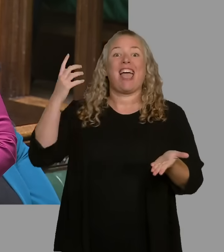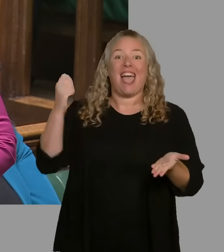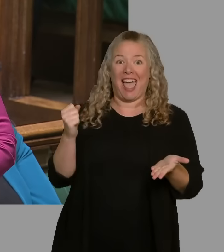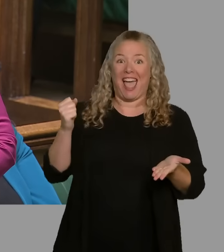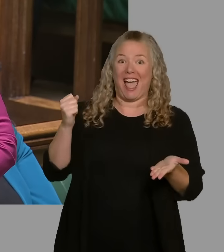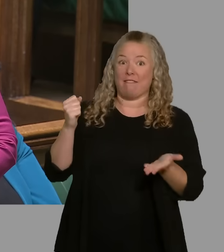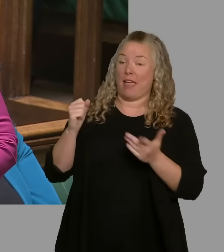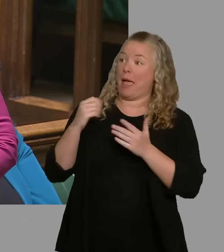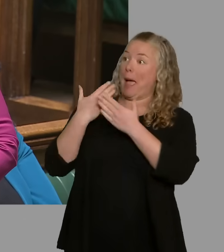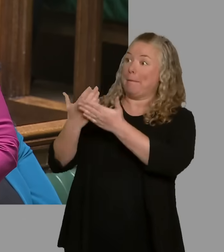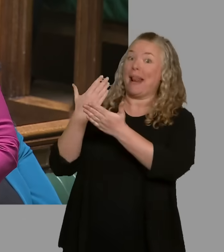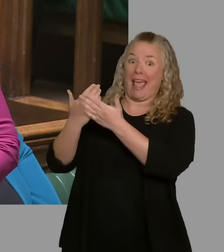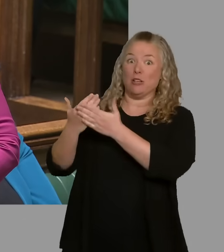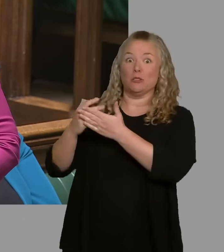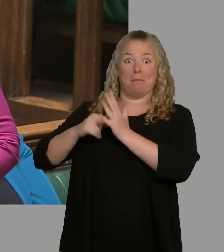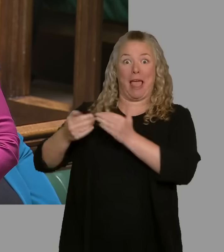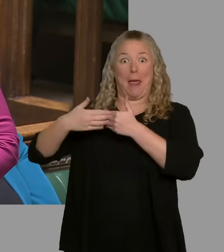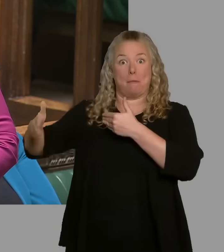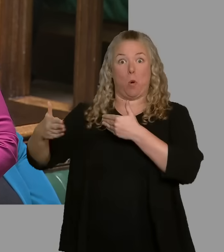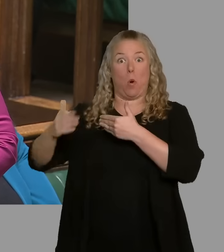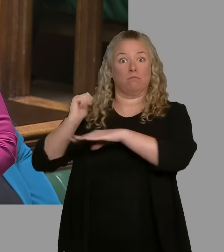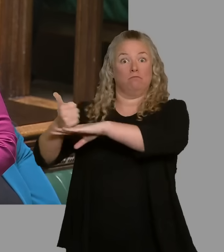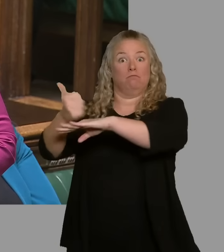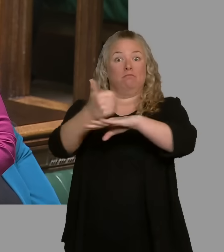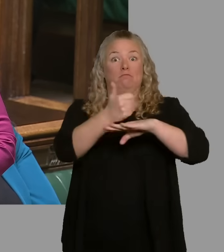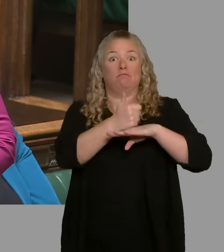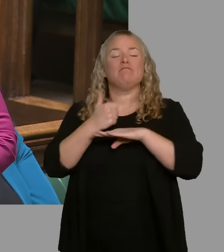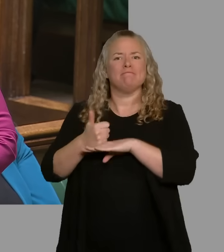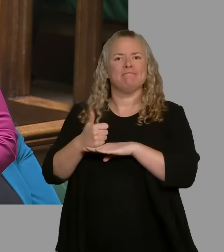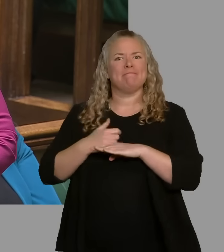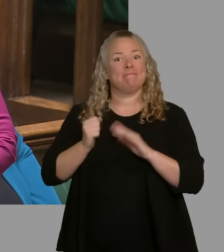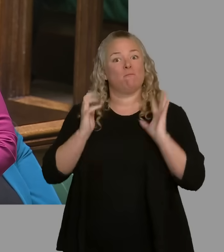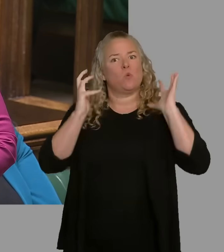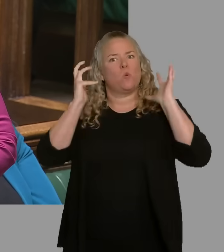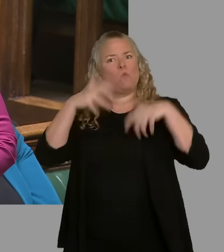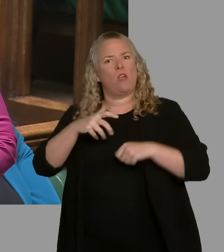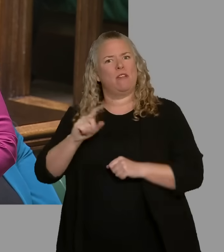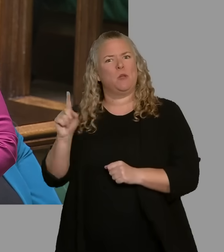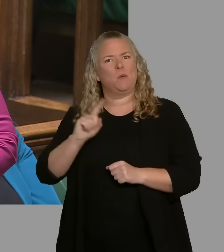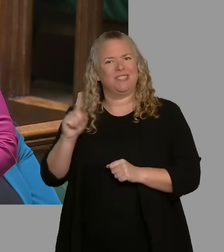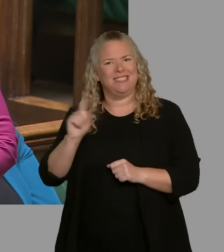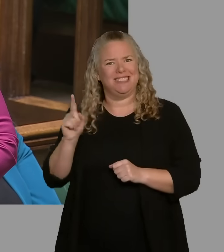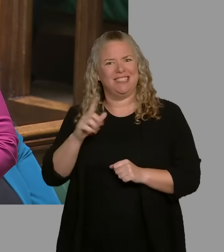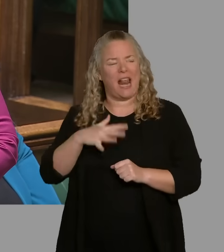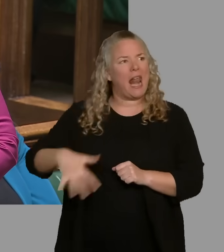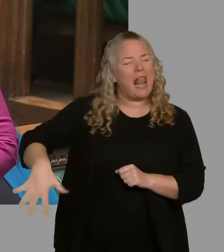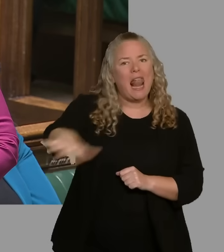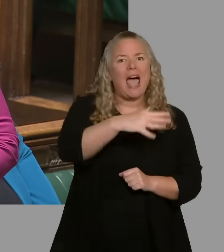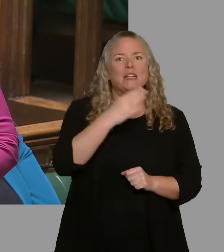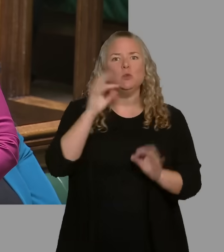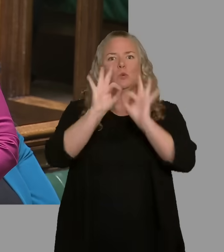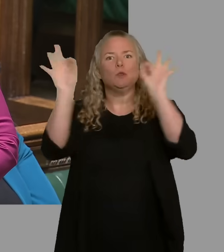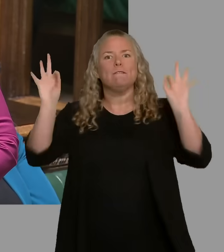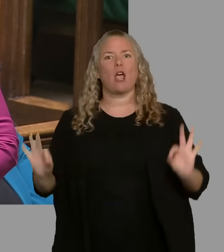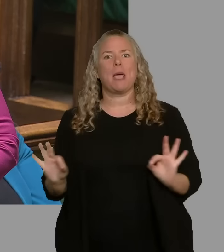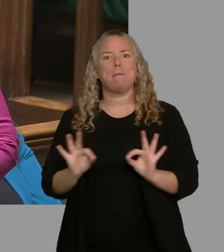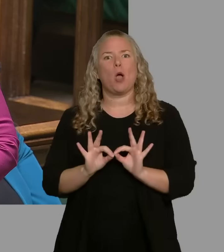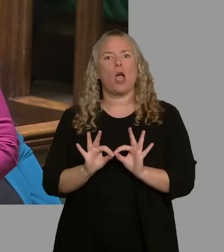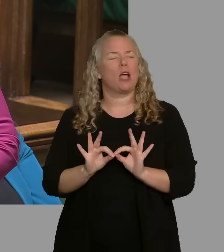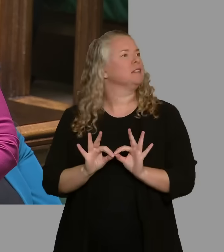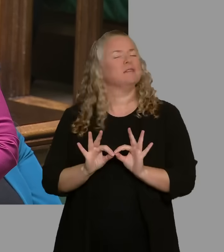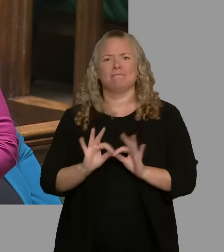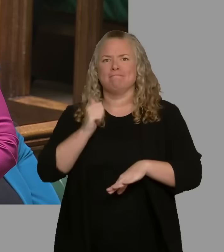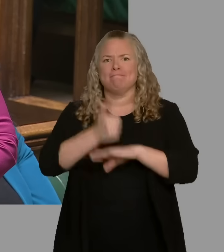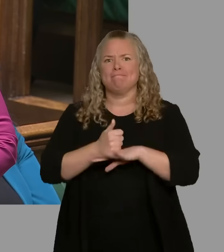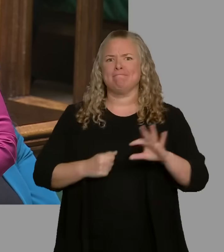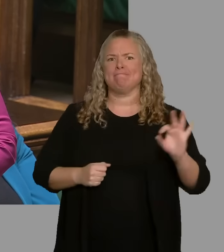the competing demands for land are balanced effectively. Will the Prime Minister make a commitment to give the land use